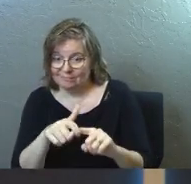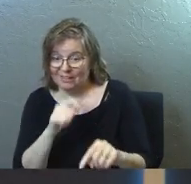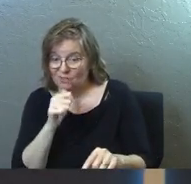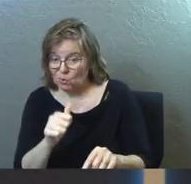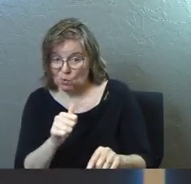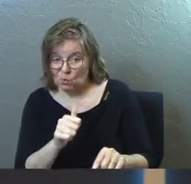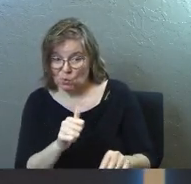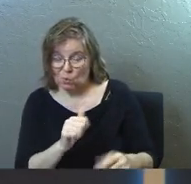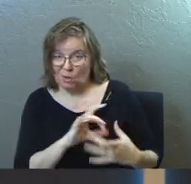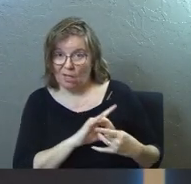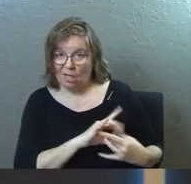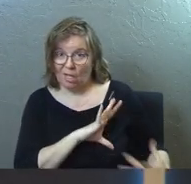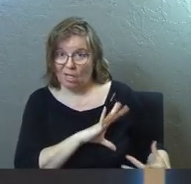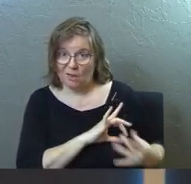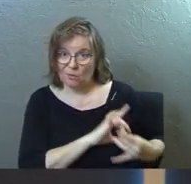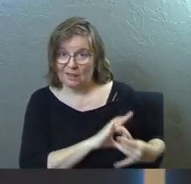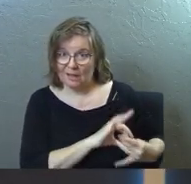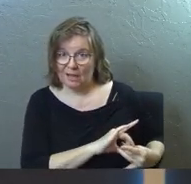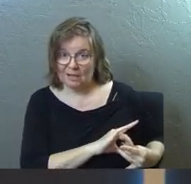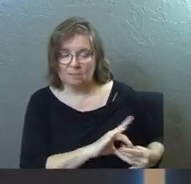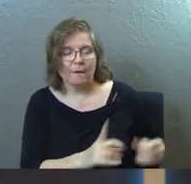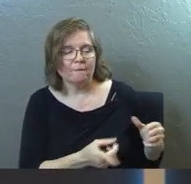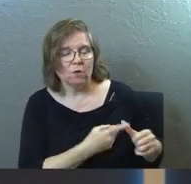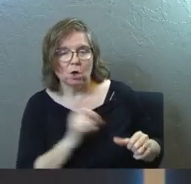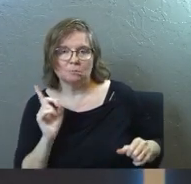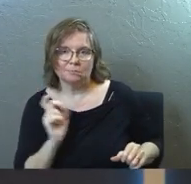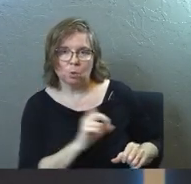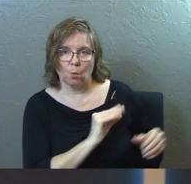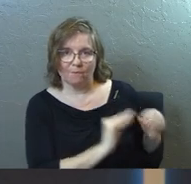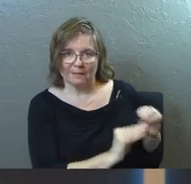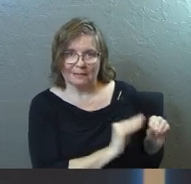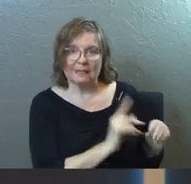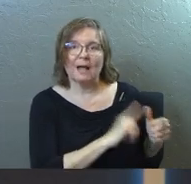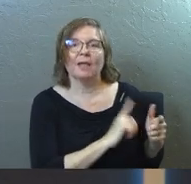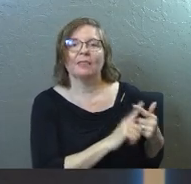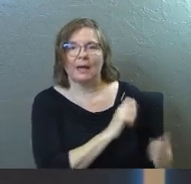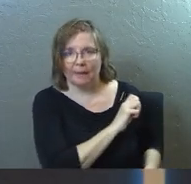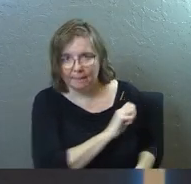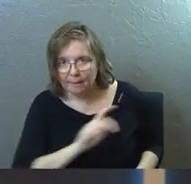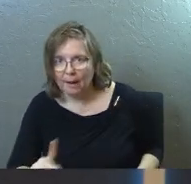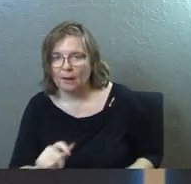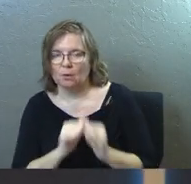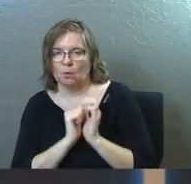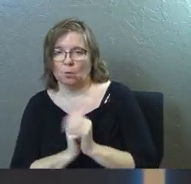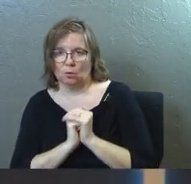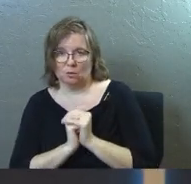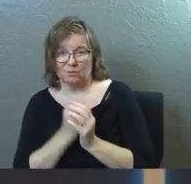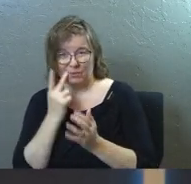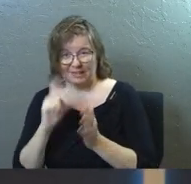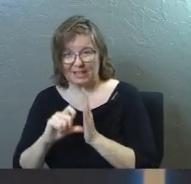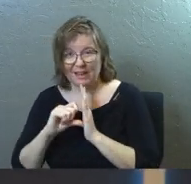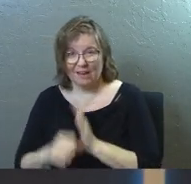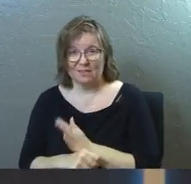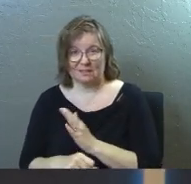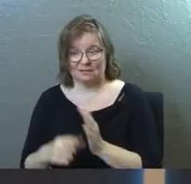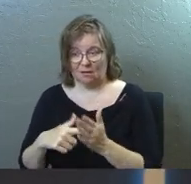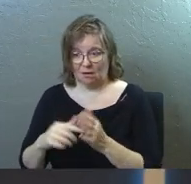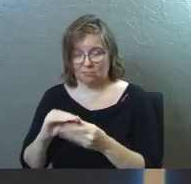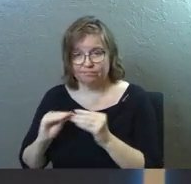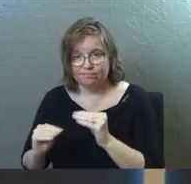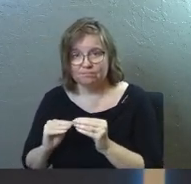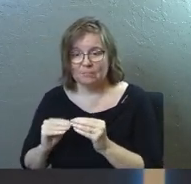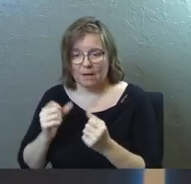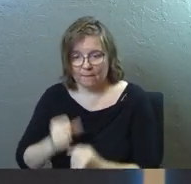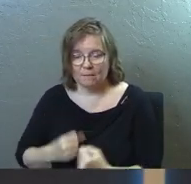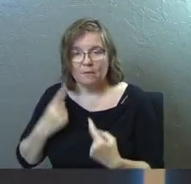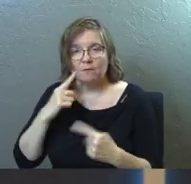been reconciled and there is a broken relationship, go fix that, then come back and worship. Amen. Do you see the emphasis that Jesus places on reconciliation, on